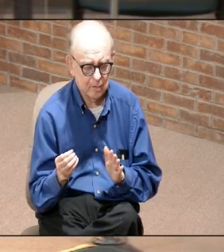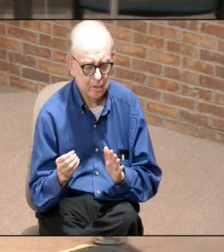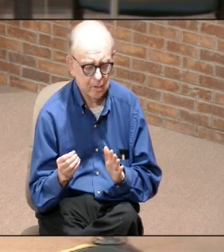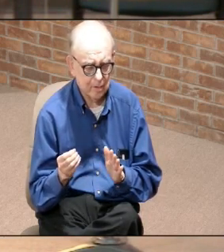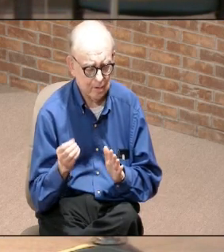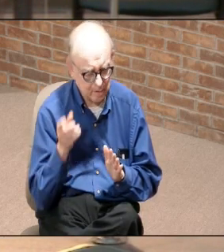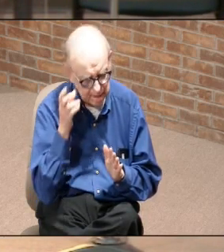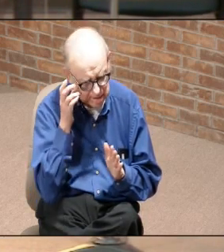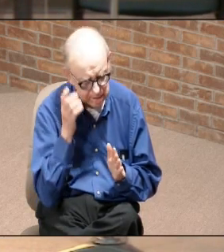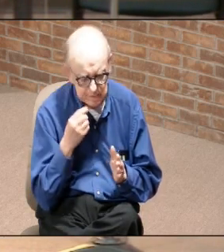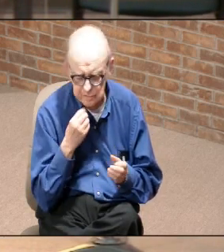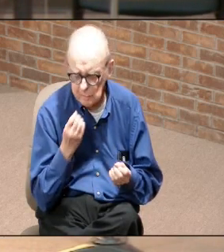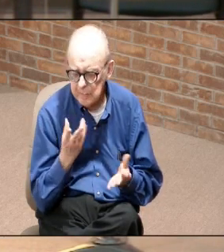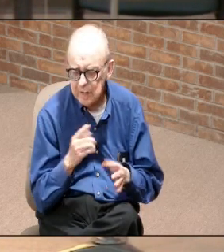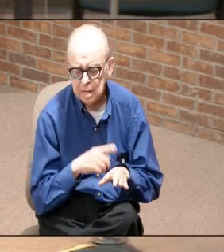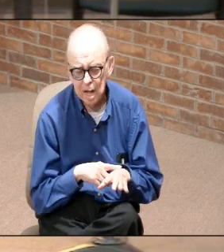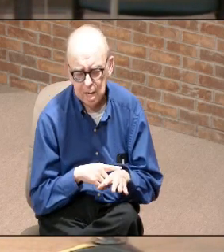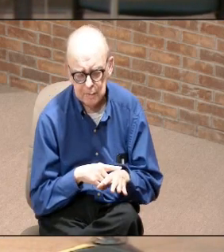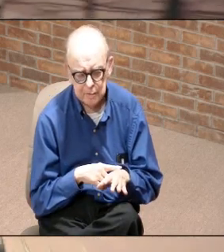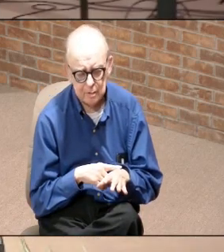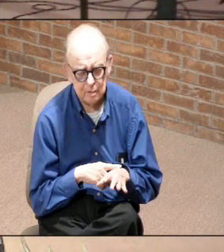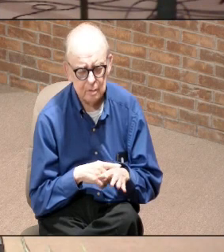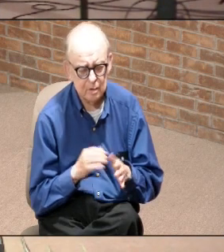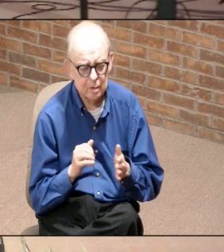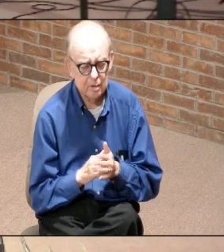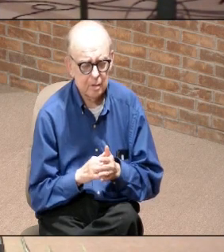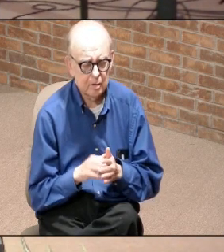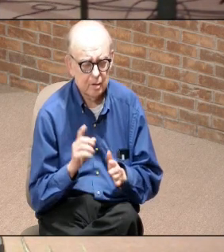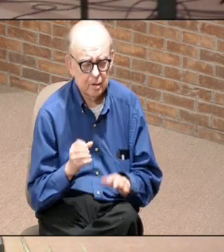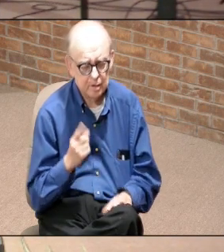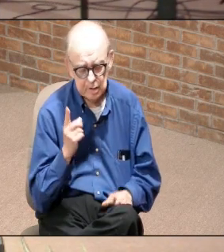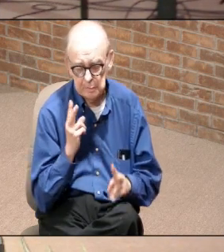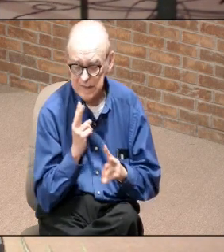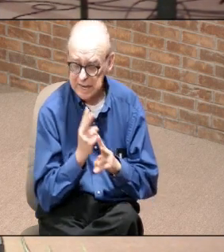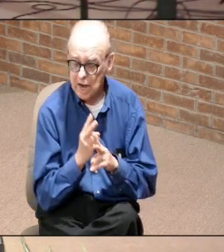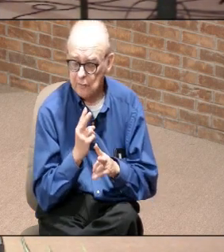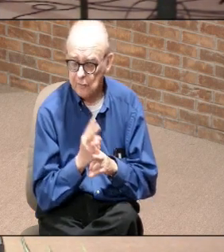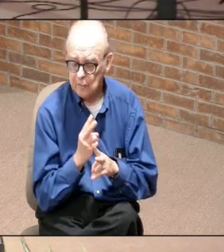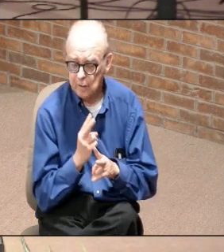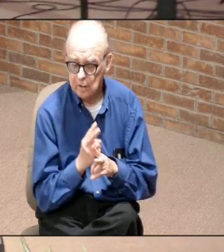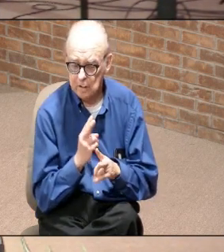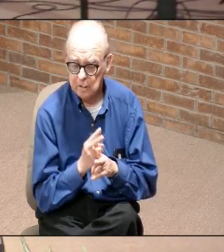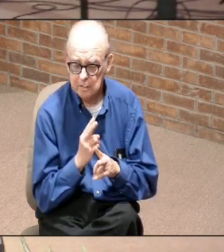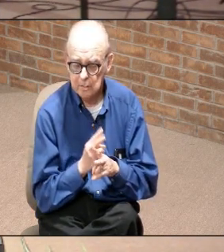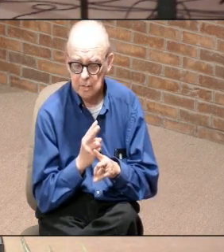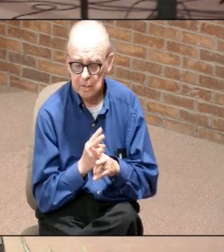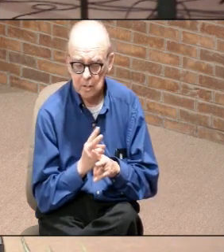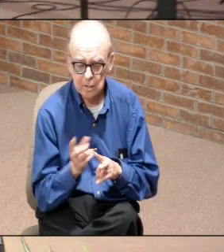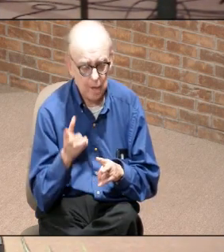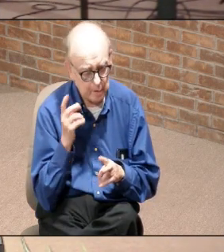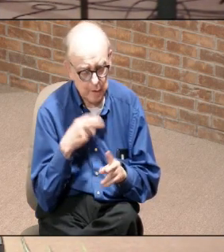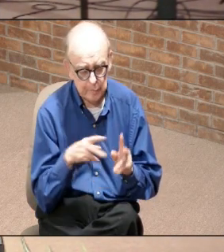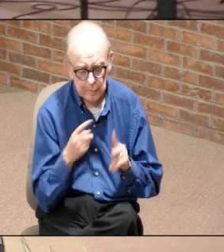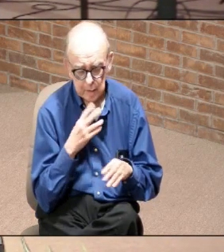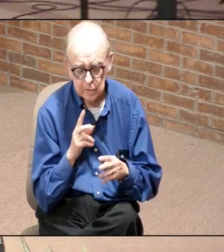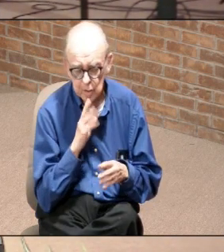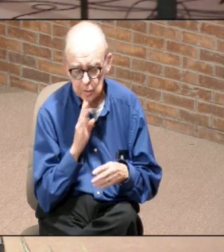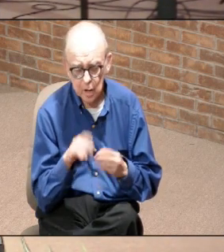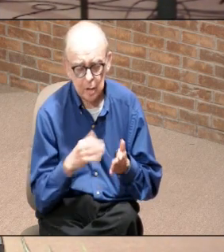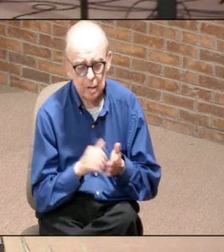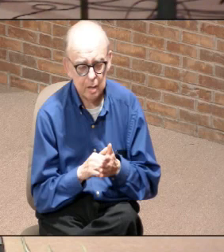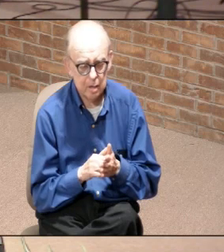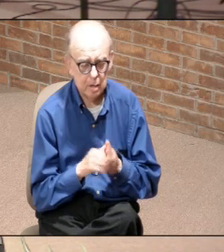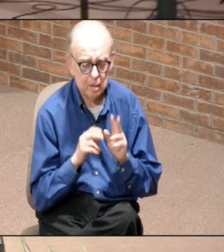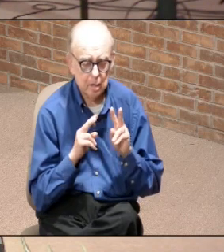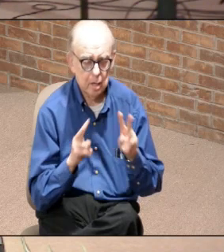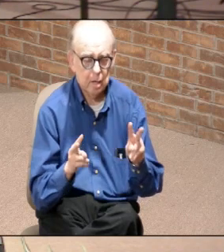I hear this so much that you really need to be careful. I hear people talk about,